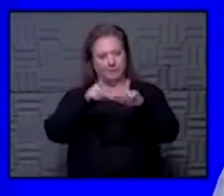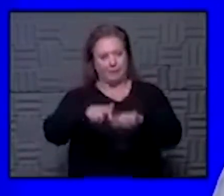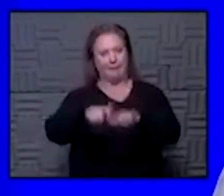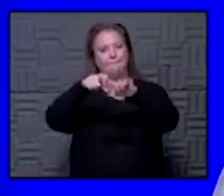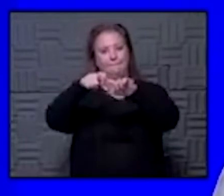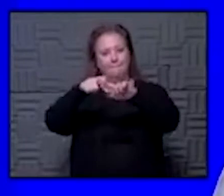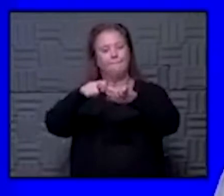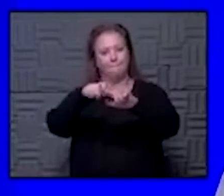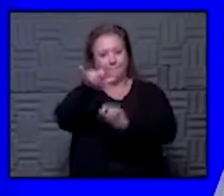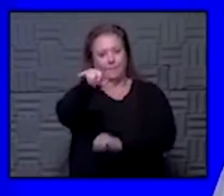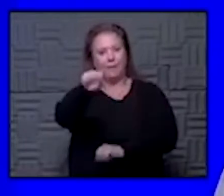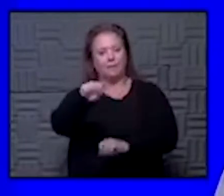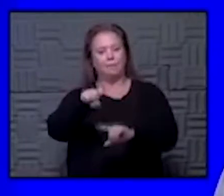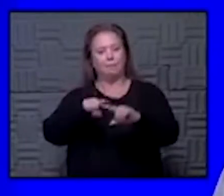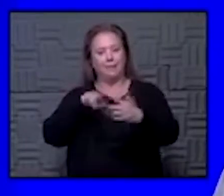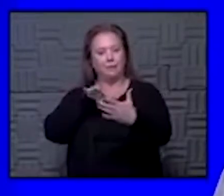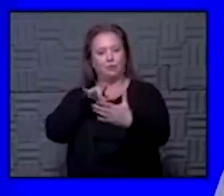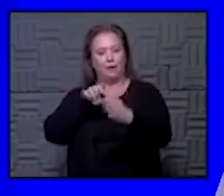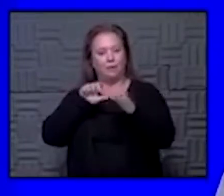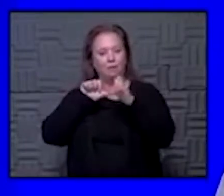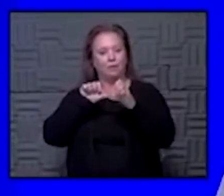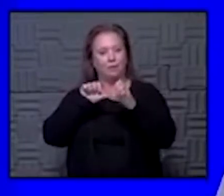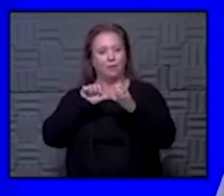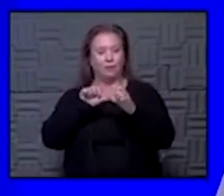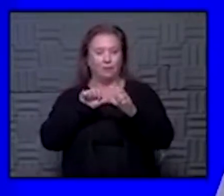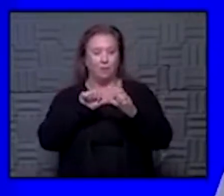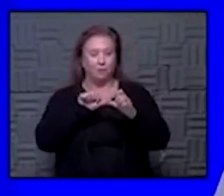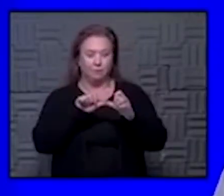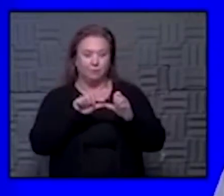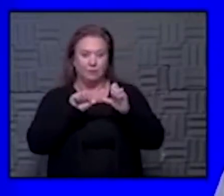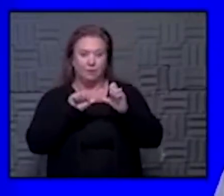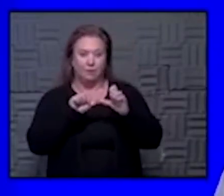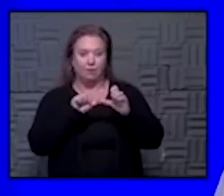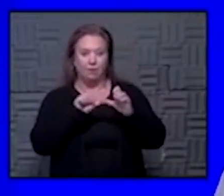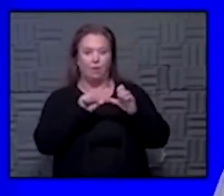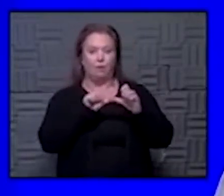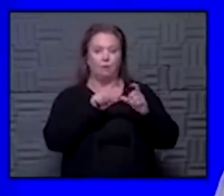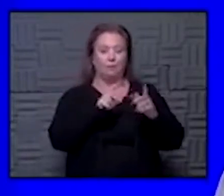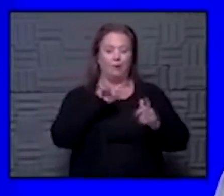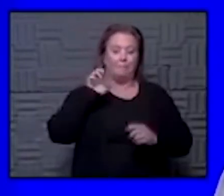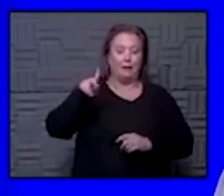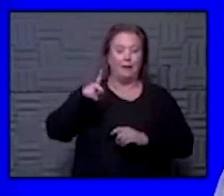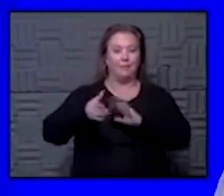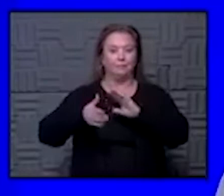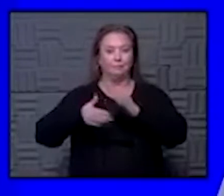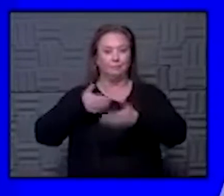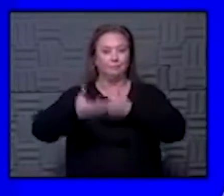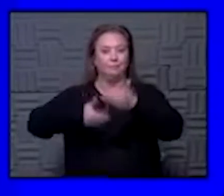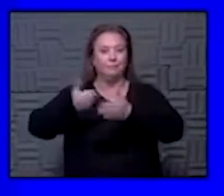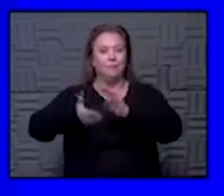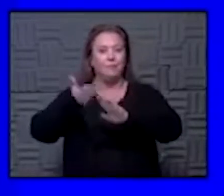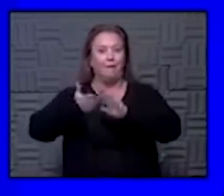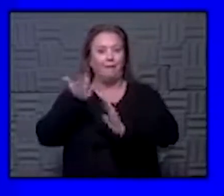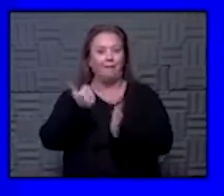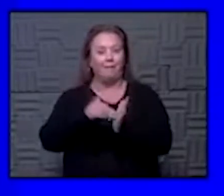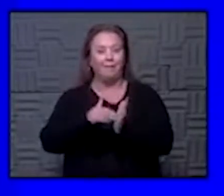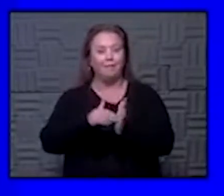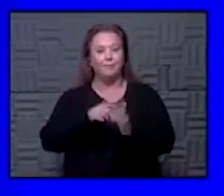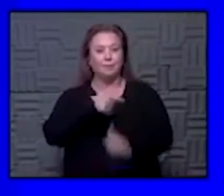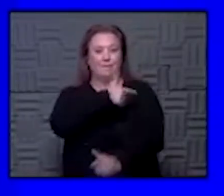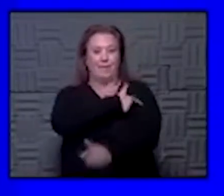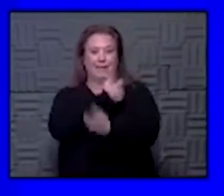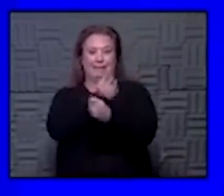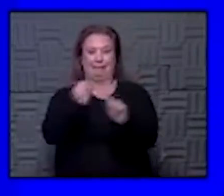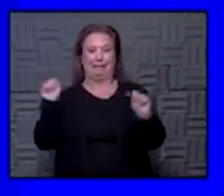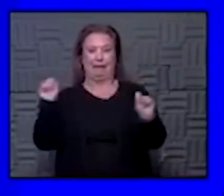lot of the vaccine trials are still going or on, off the pause and are back enrolling and doing them. So vaccine